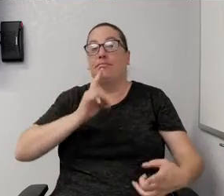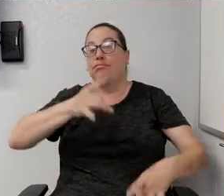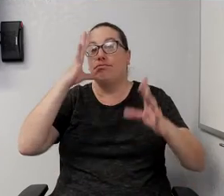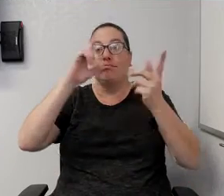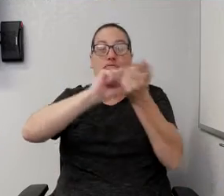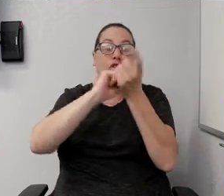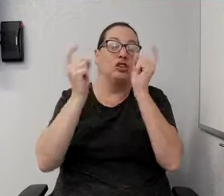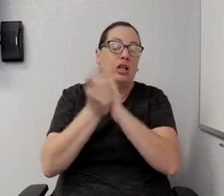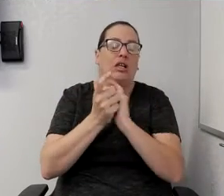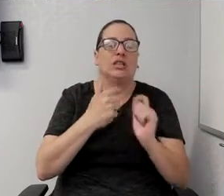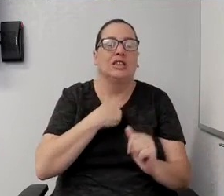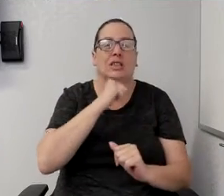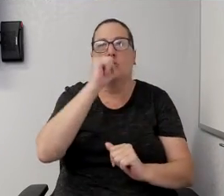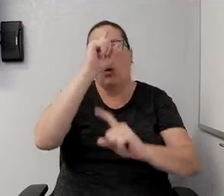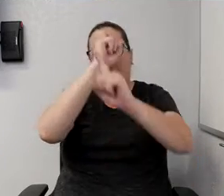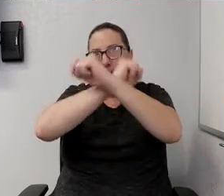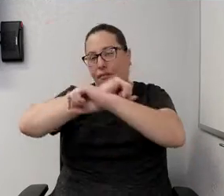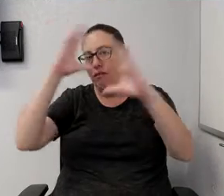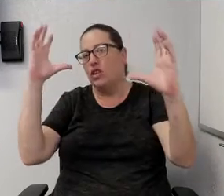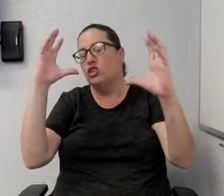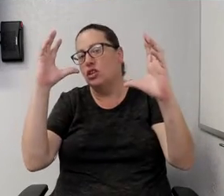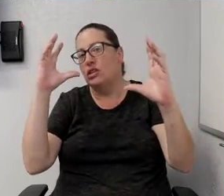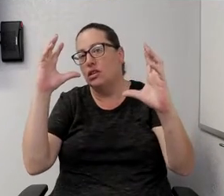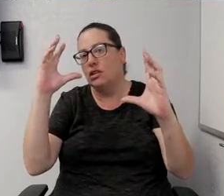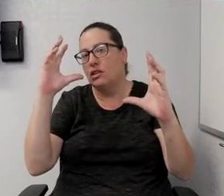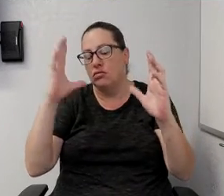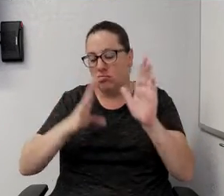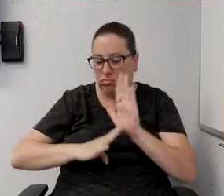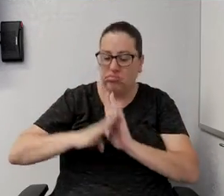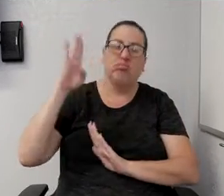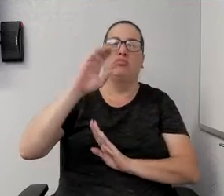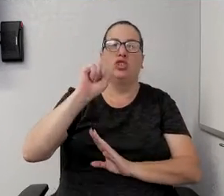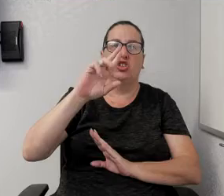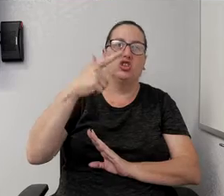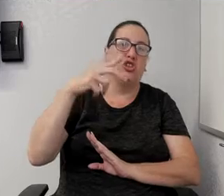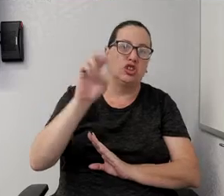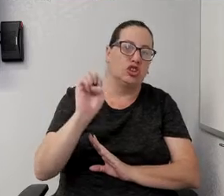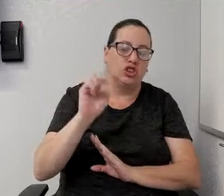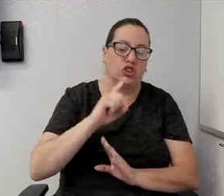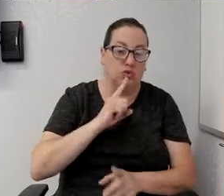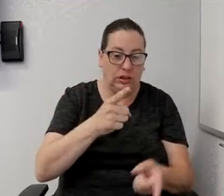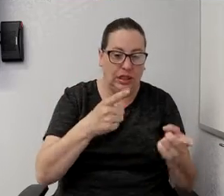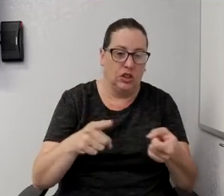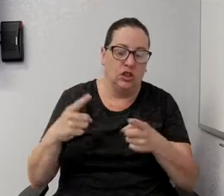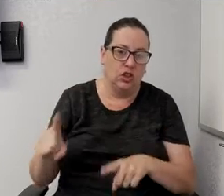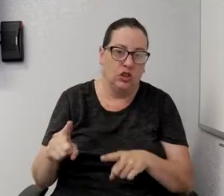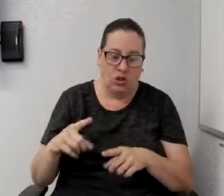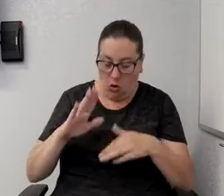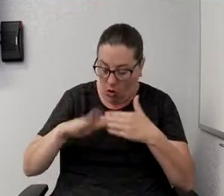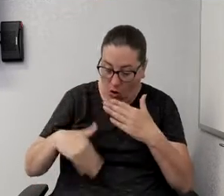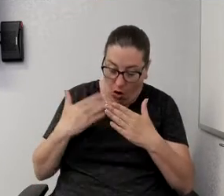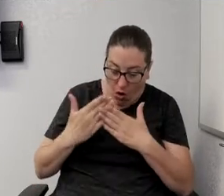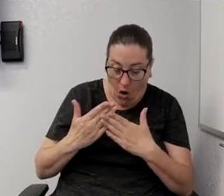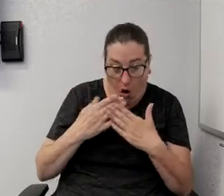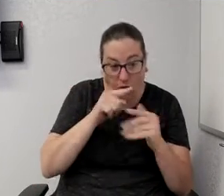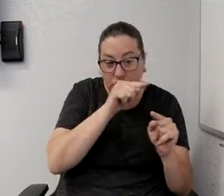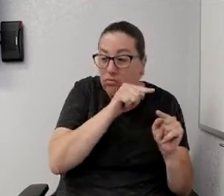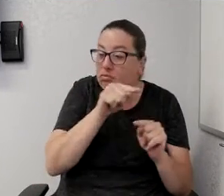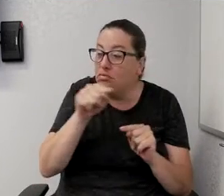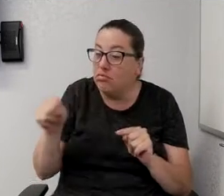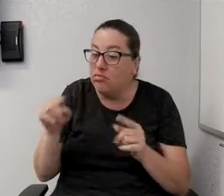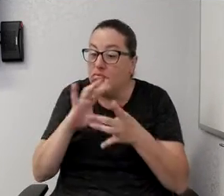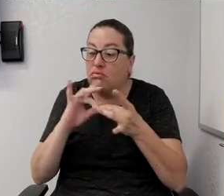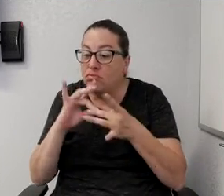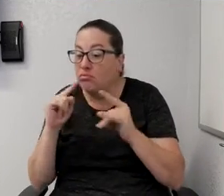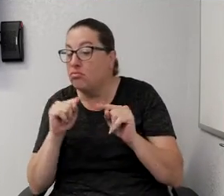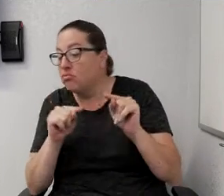don't envision, a surge really occurring here. I mean, all indications are